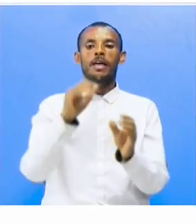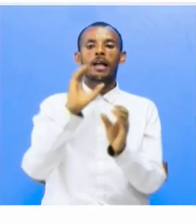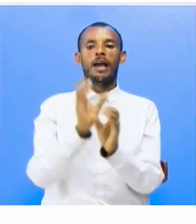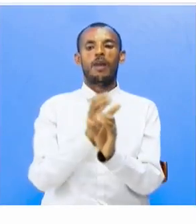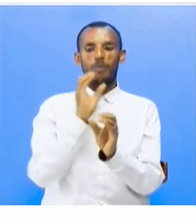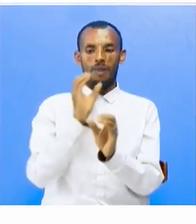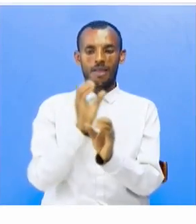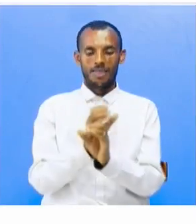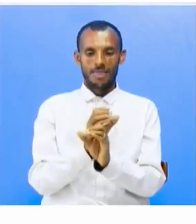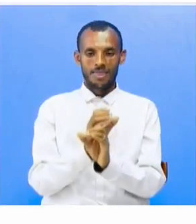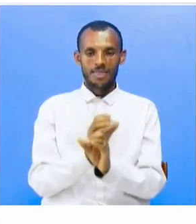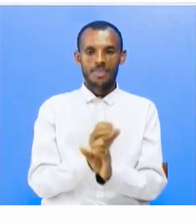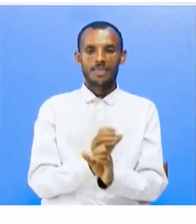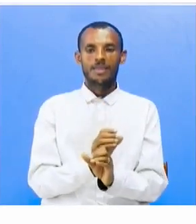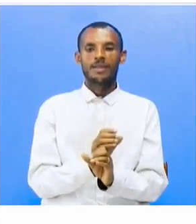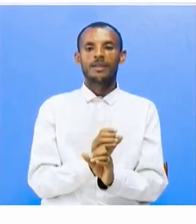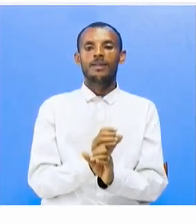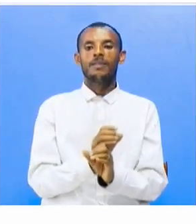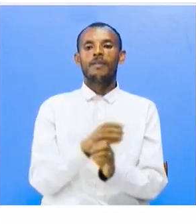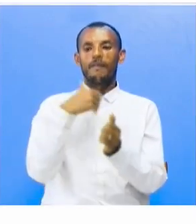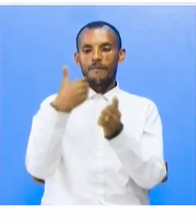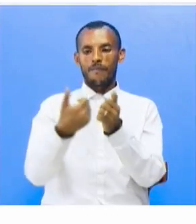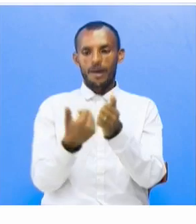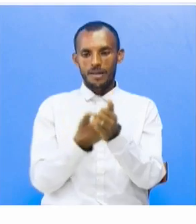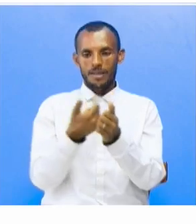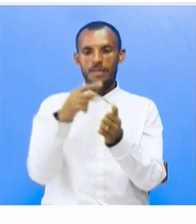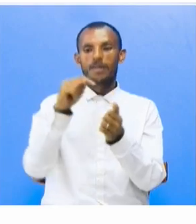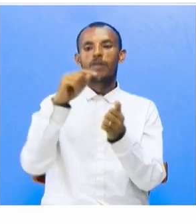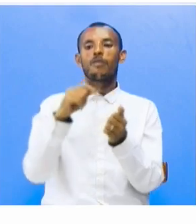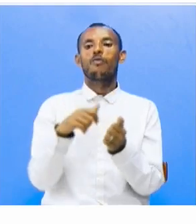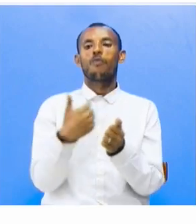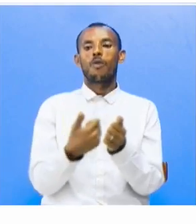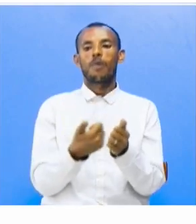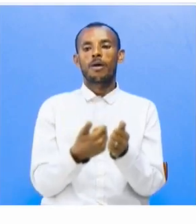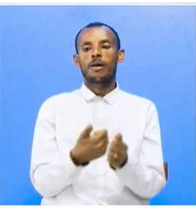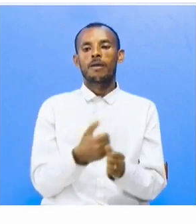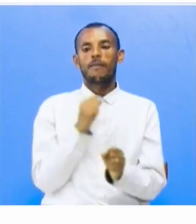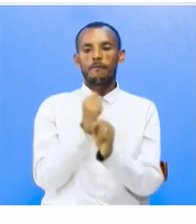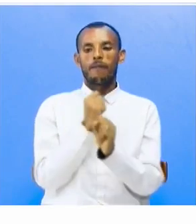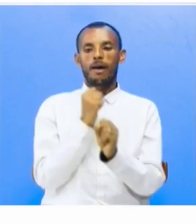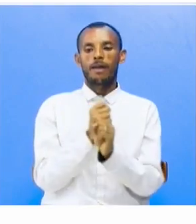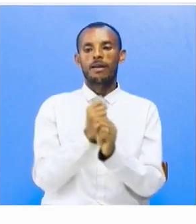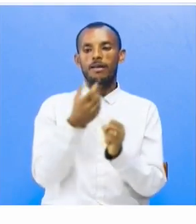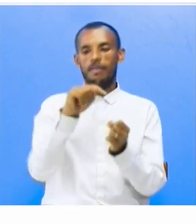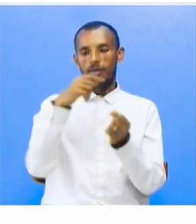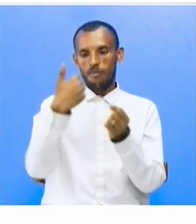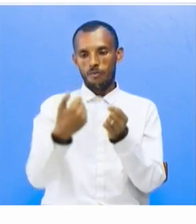calculate or then find the following. Then find